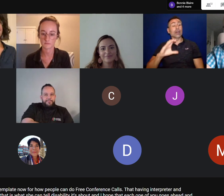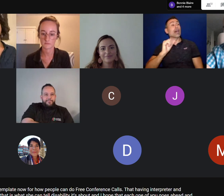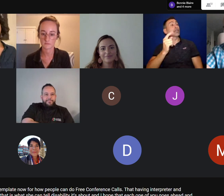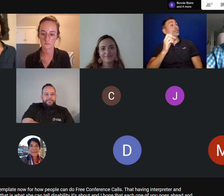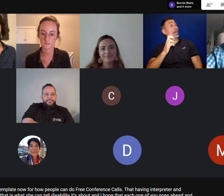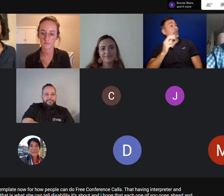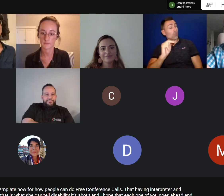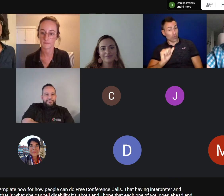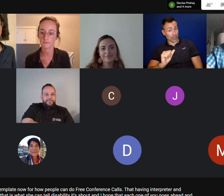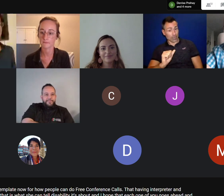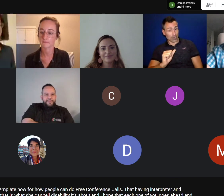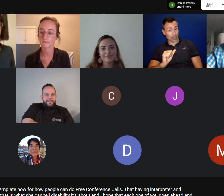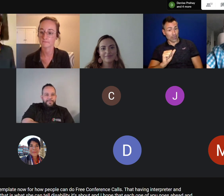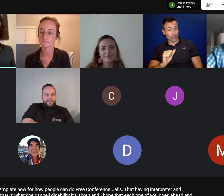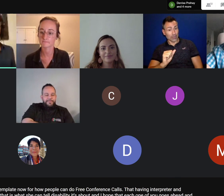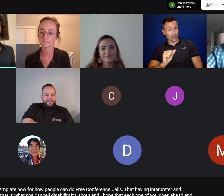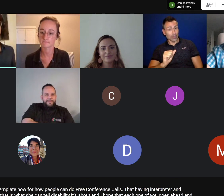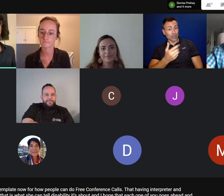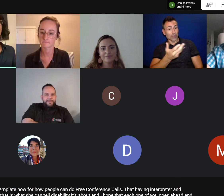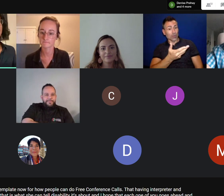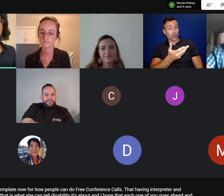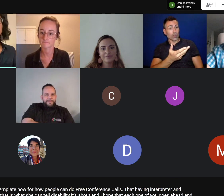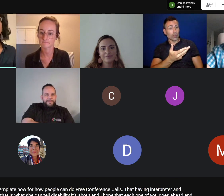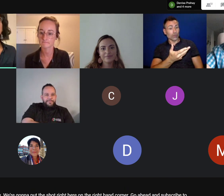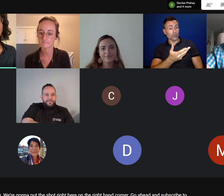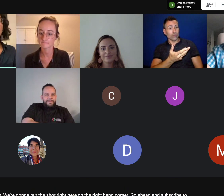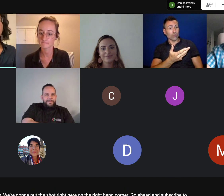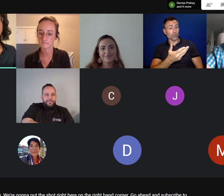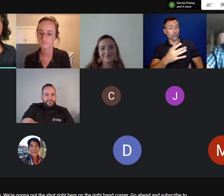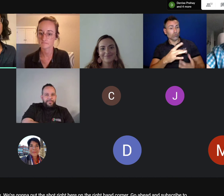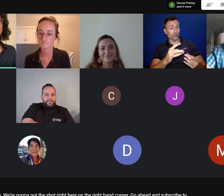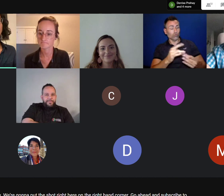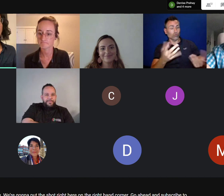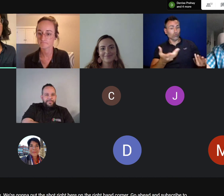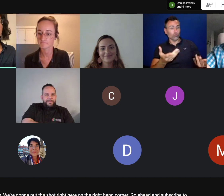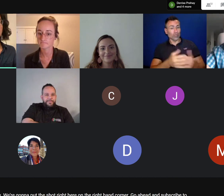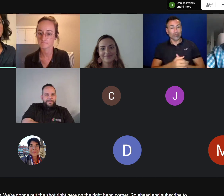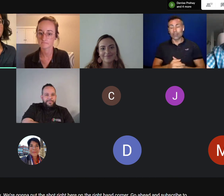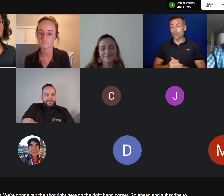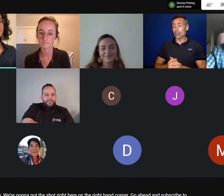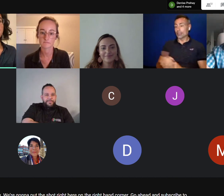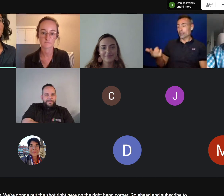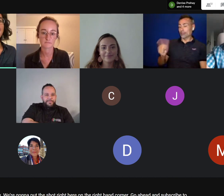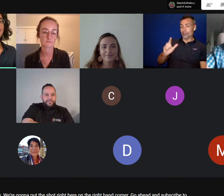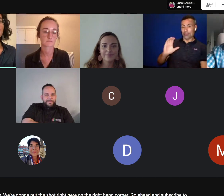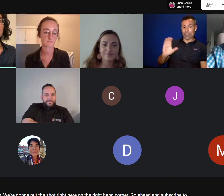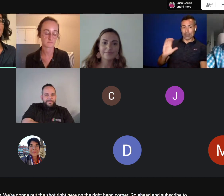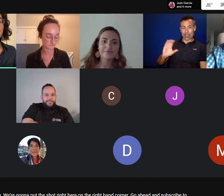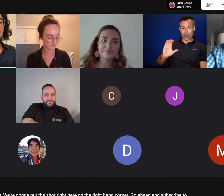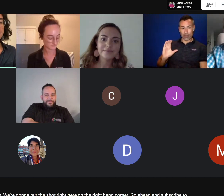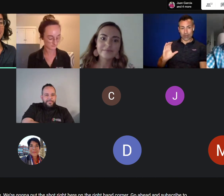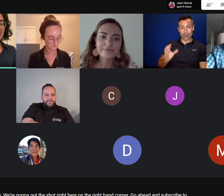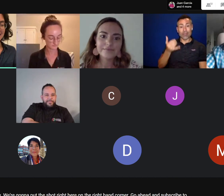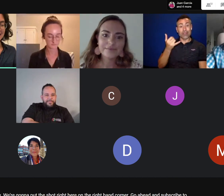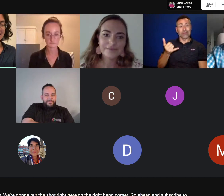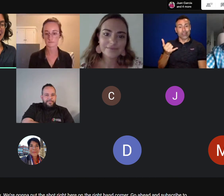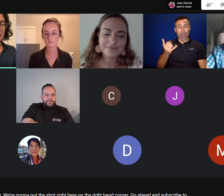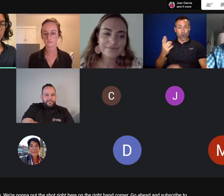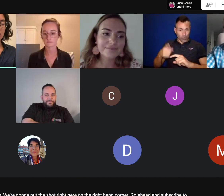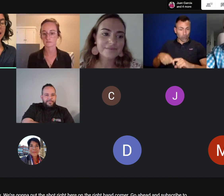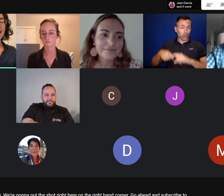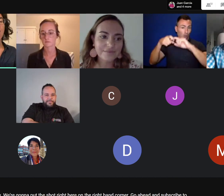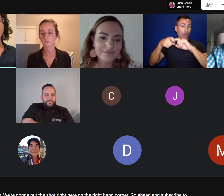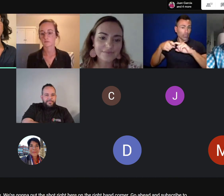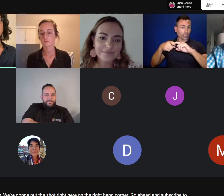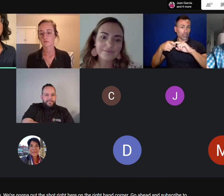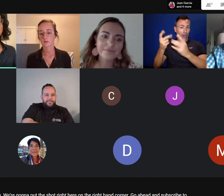Disability? So in the future, we right now have paused our bi-weekly events, but we're coming back